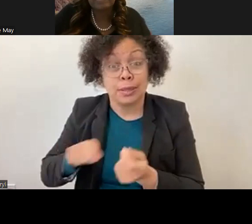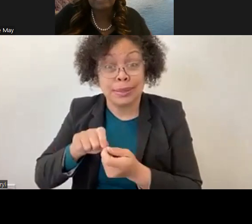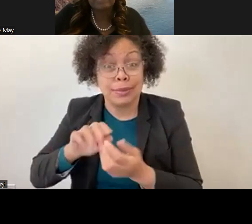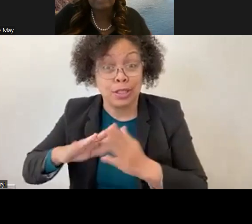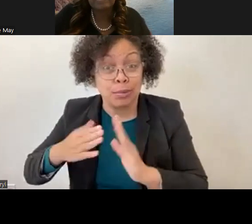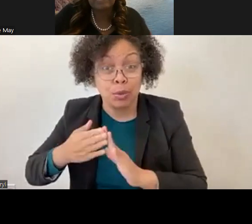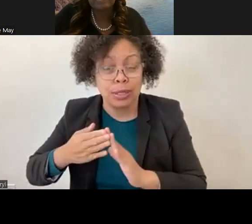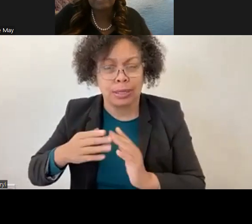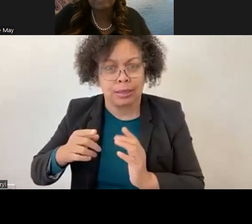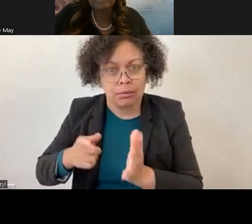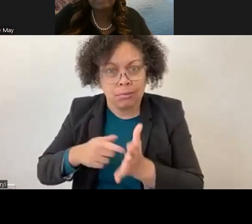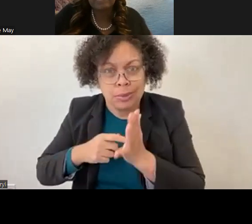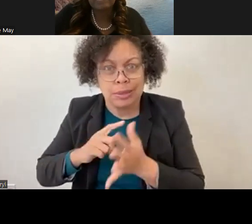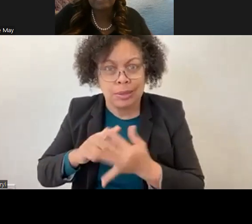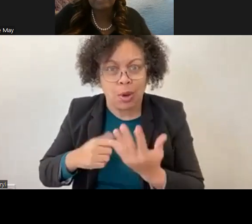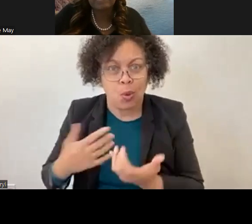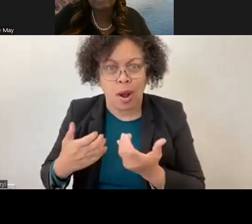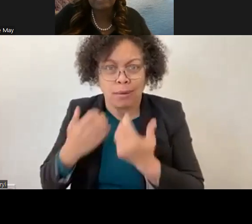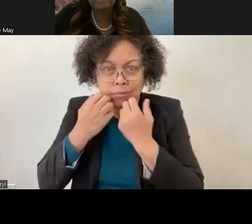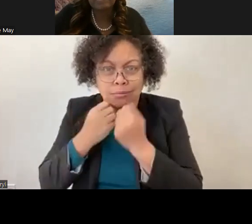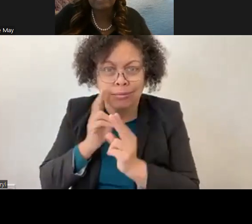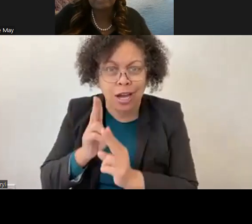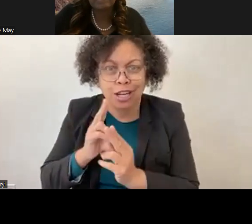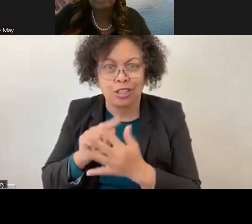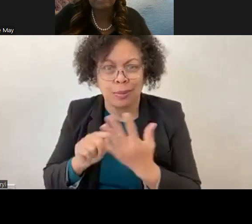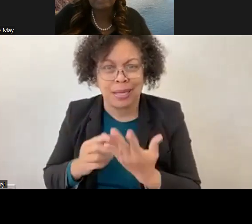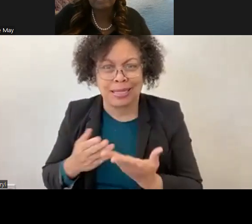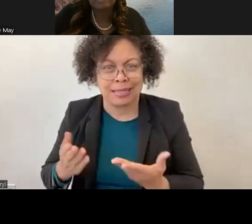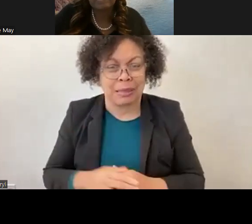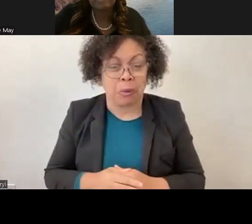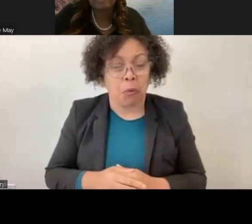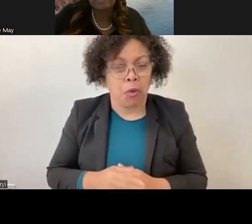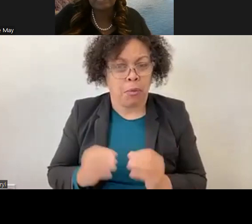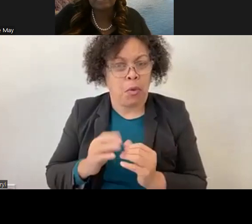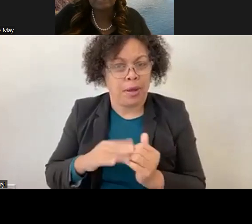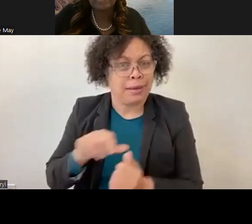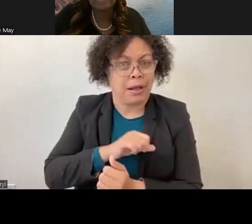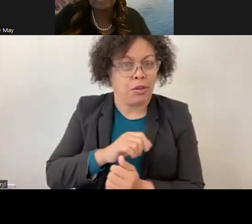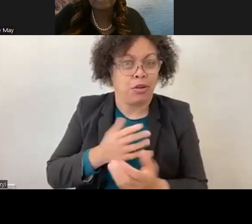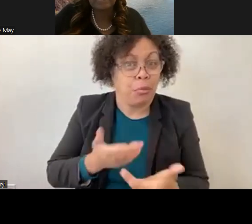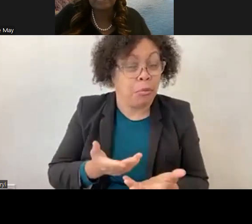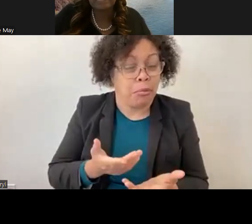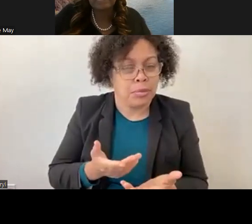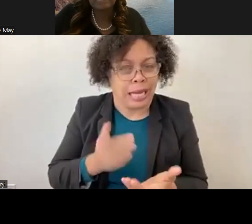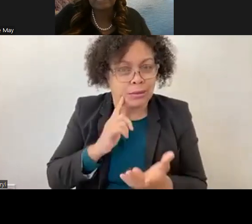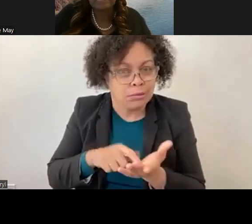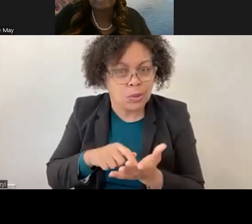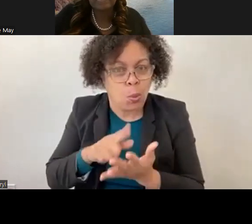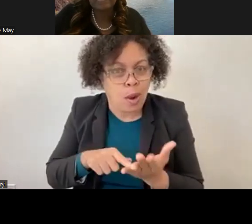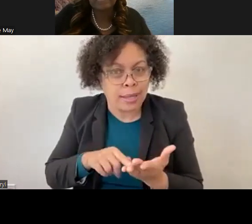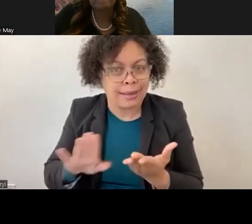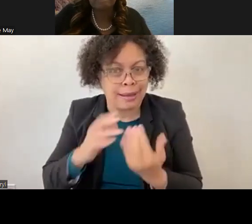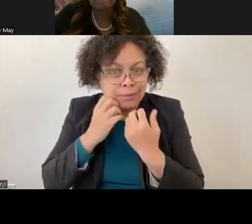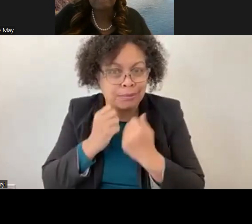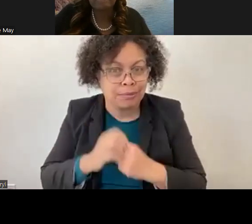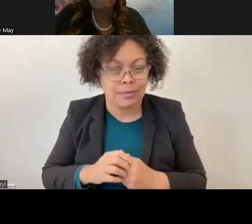an H-index, all of those things are meaningless, or they might not be. Some people may be like, it would